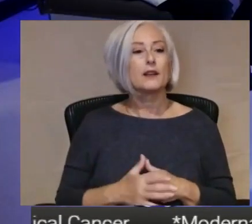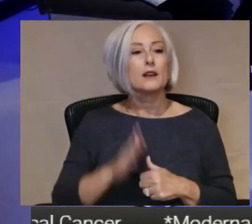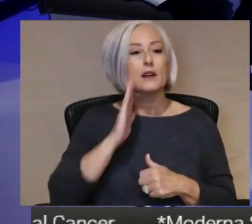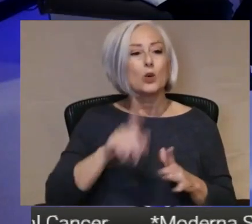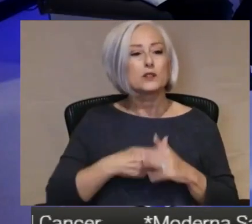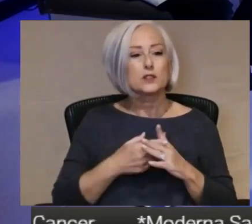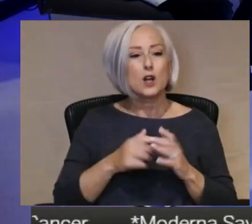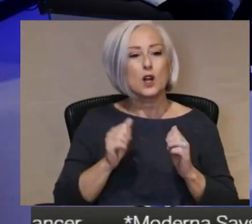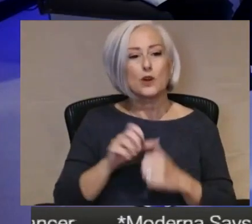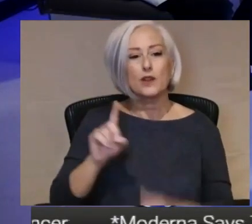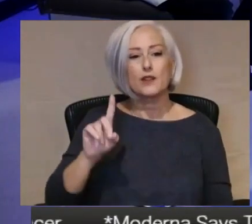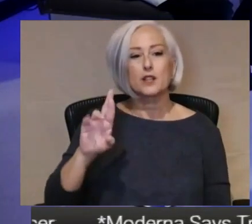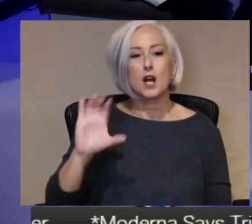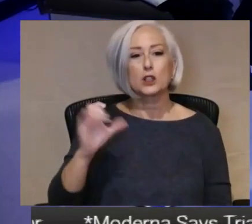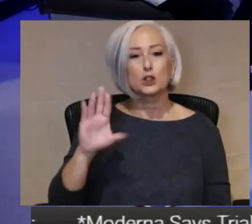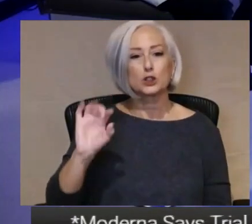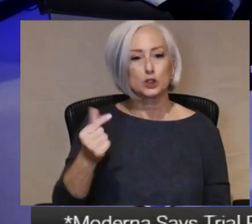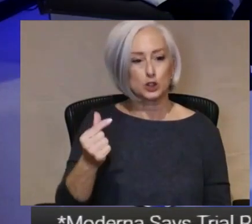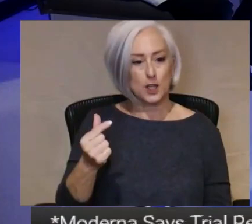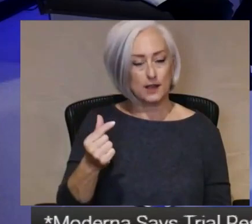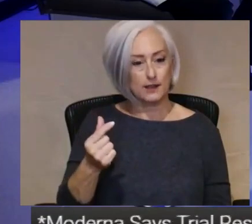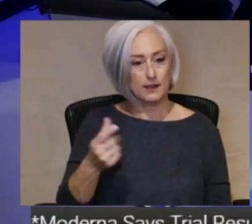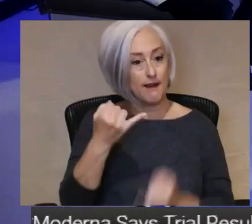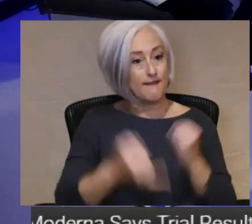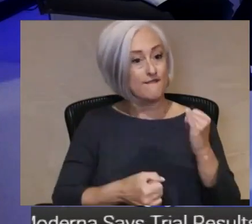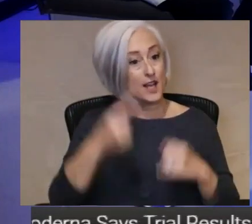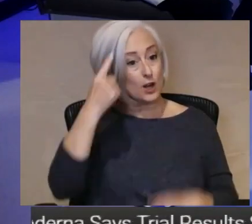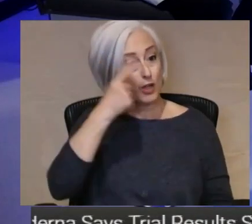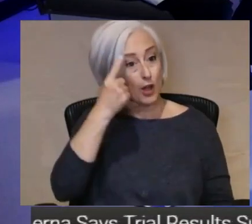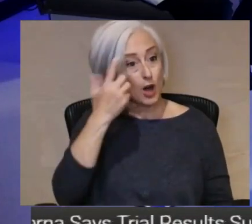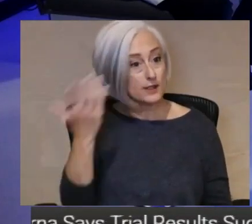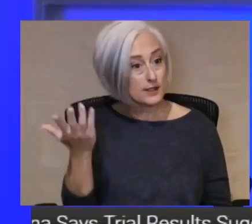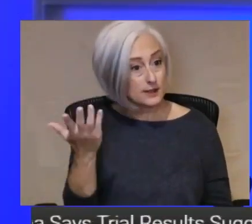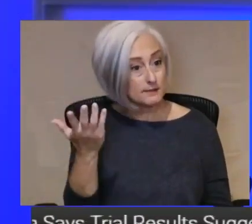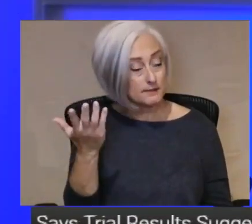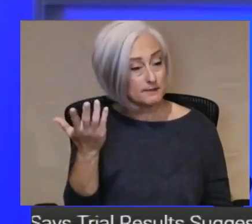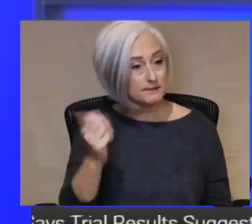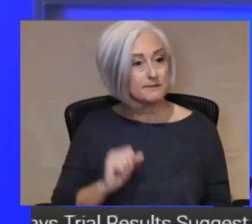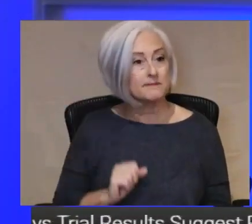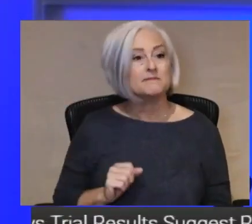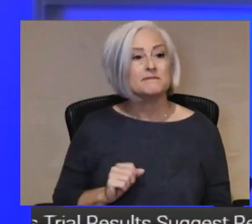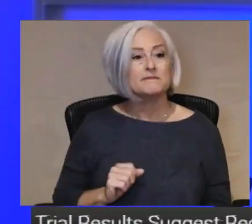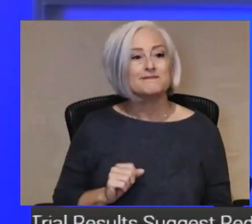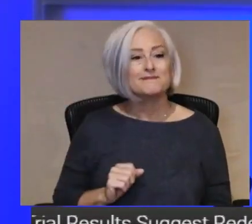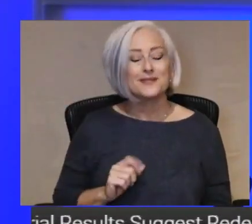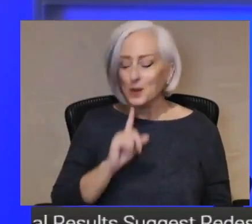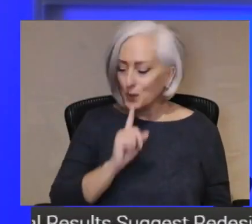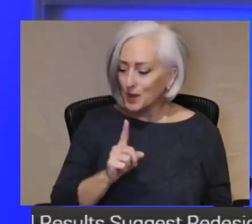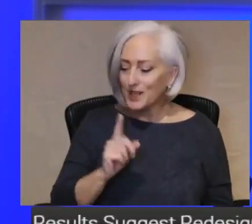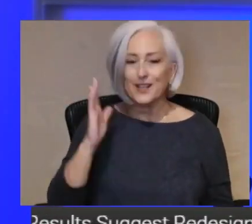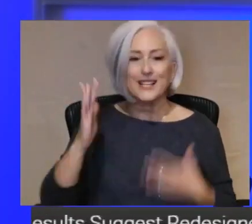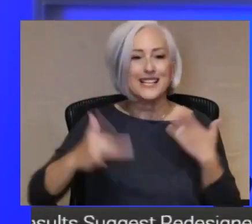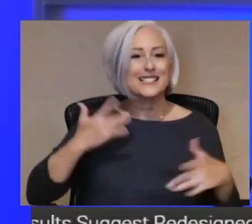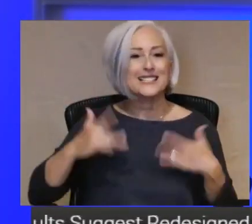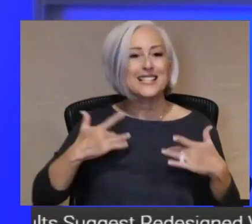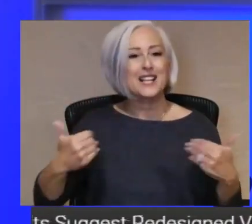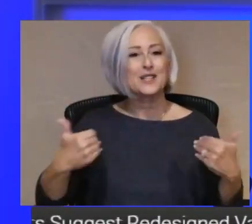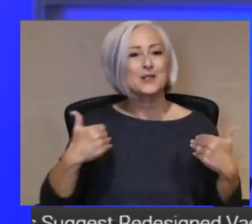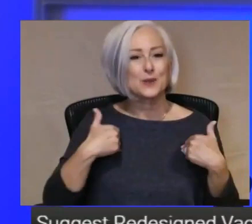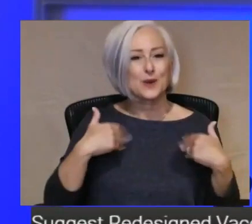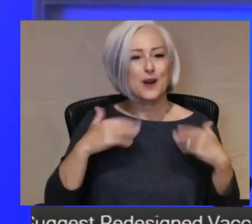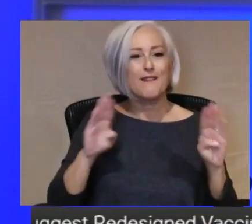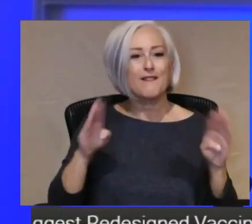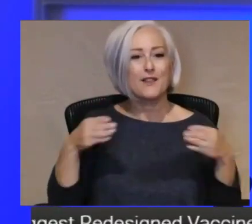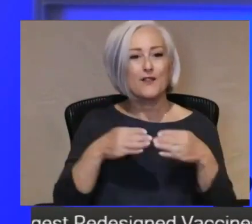with you. Final thoughts for the day. Yeah, so final thoughts. We're all very excited to be able to have focused ultrasound at